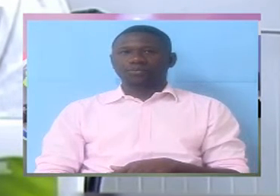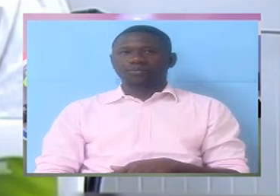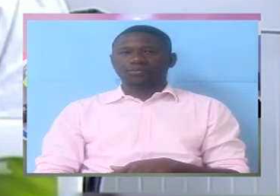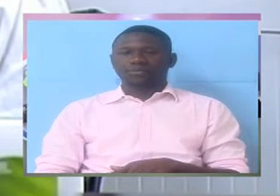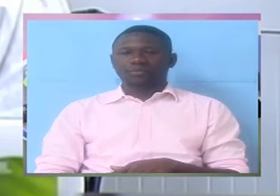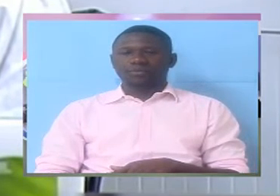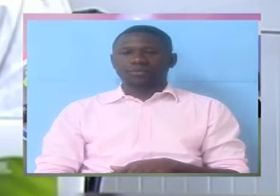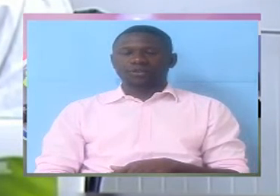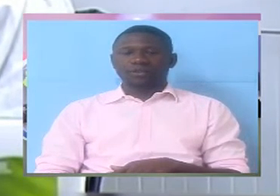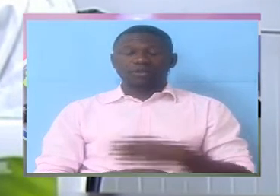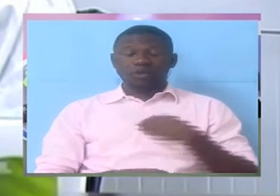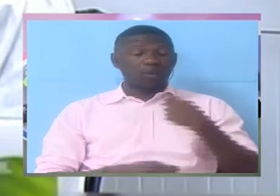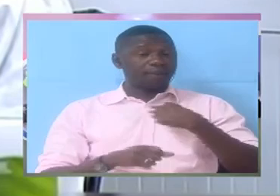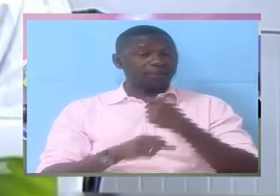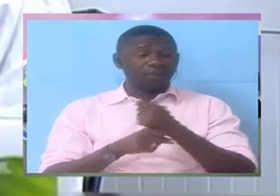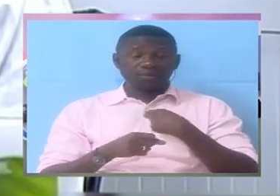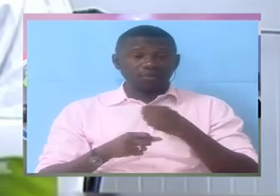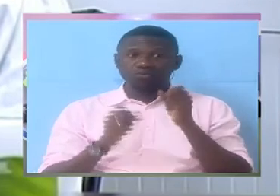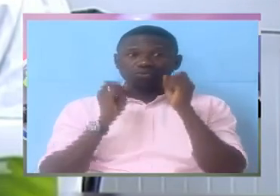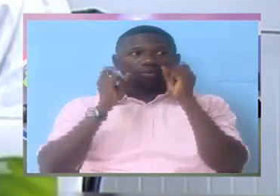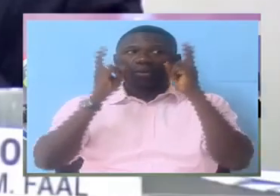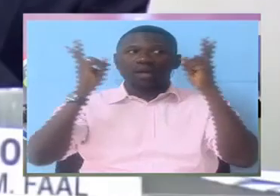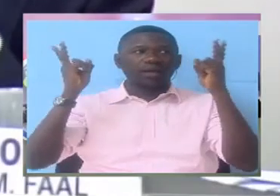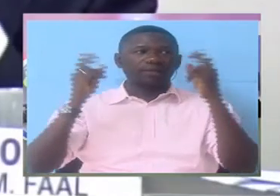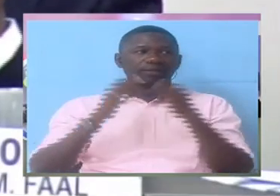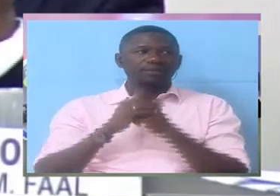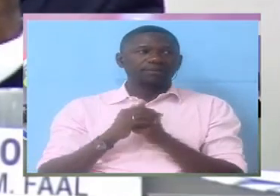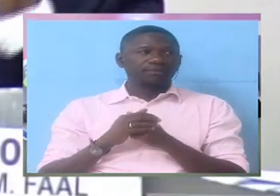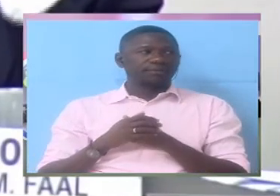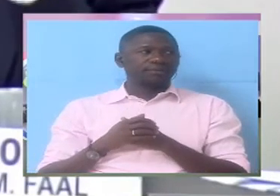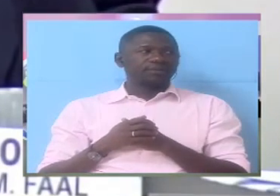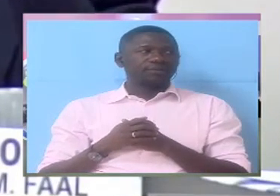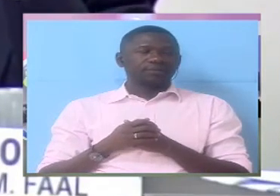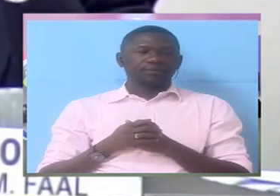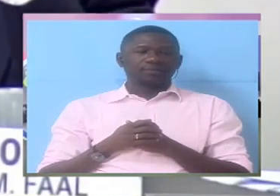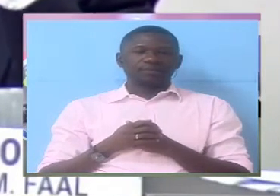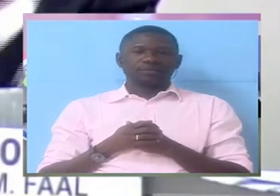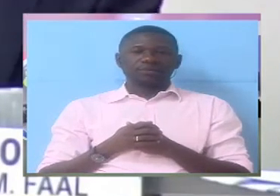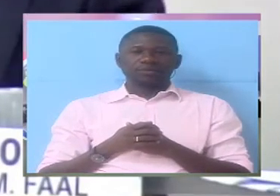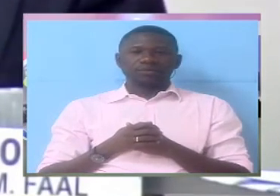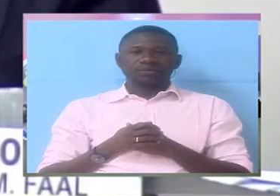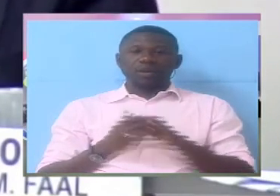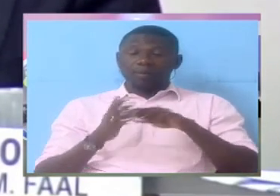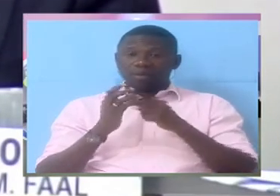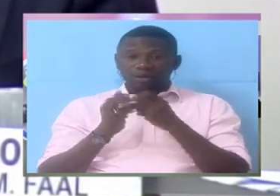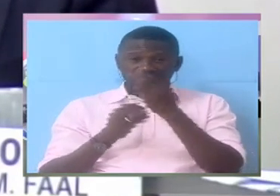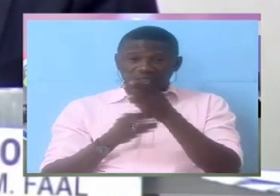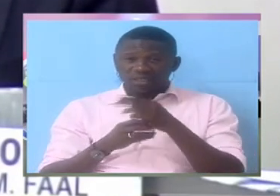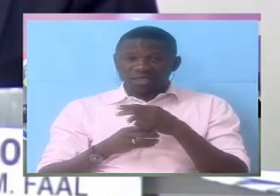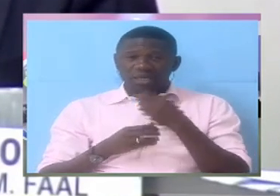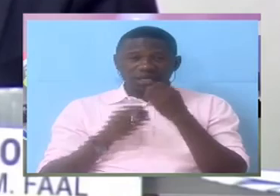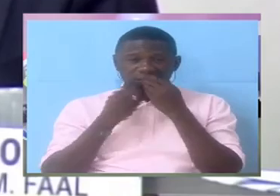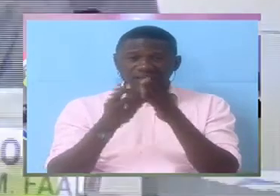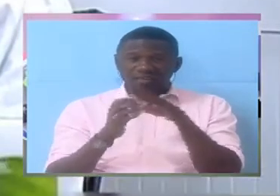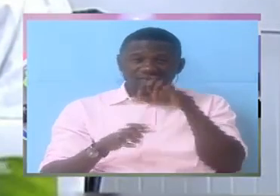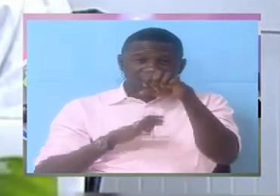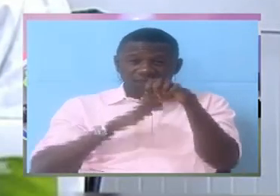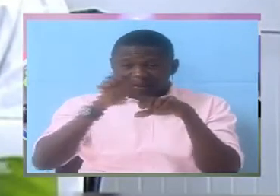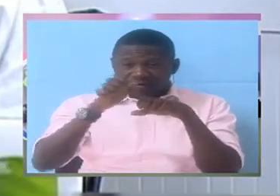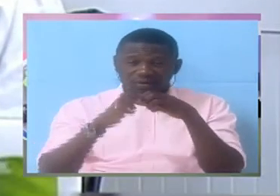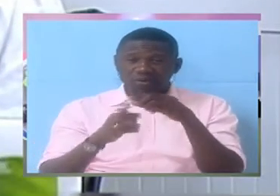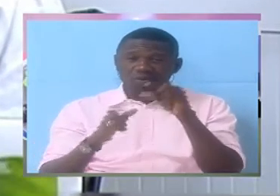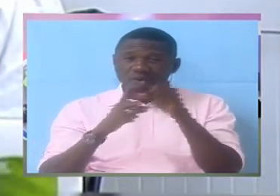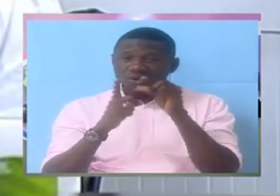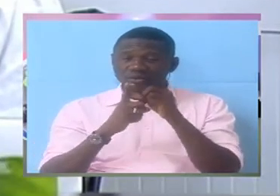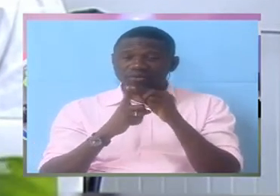biggest surprise. Obe kala nya teren kuma bati. Would you say they are saying falsehood? Oy ba fola ko be ebe kuma foko me